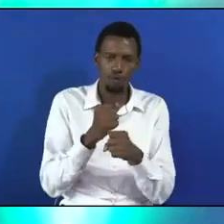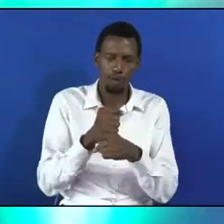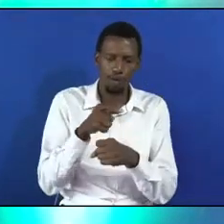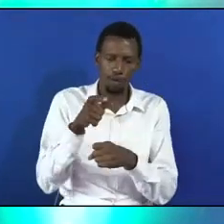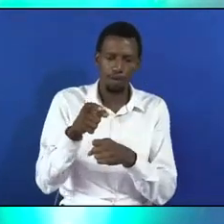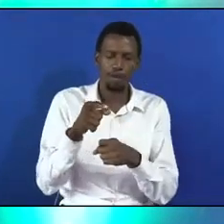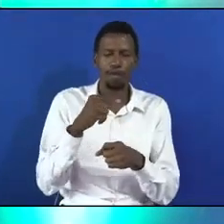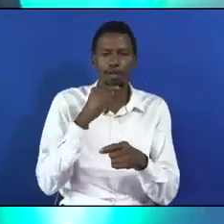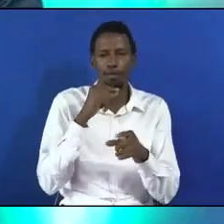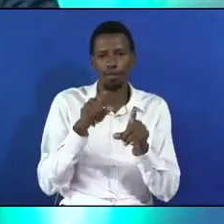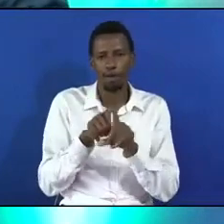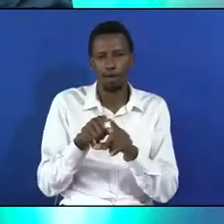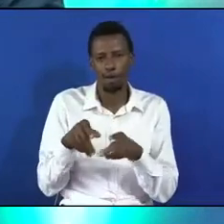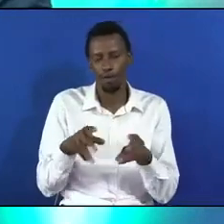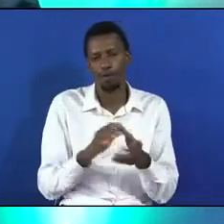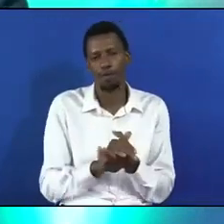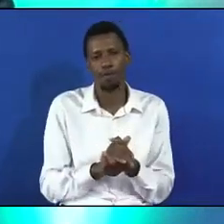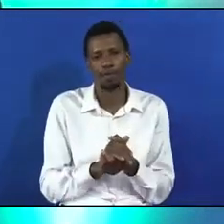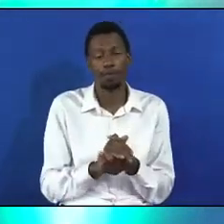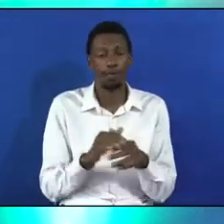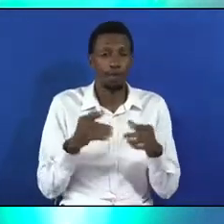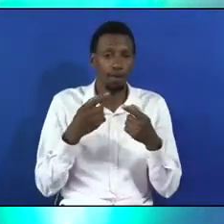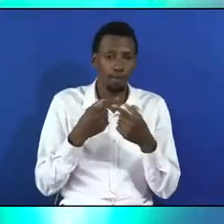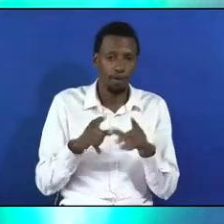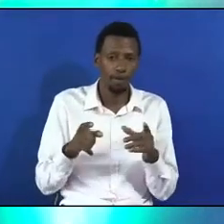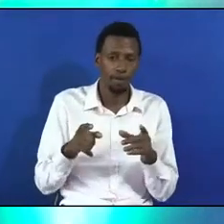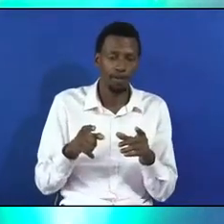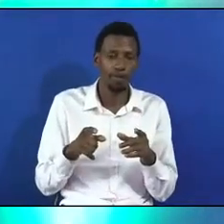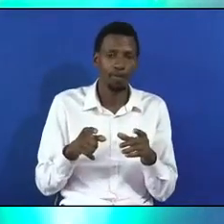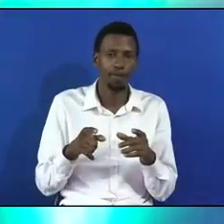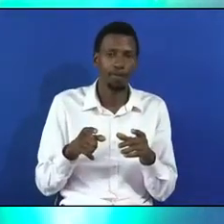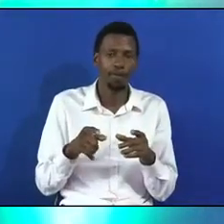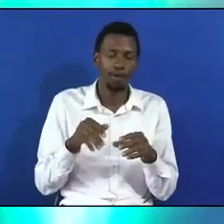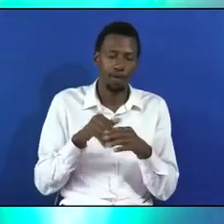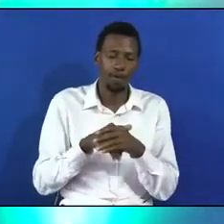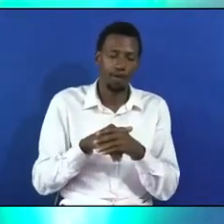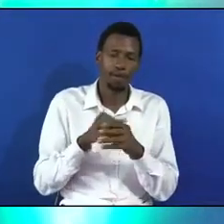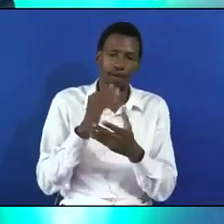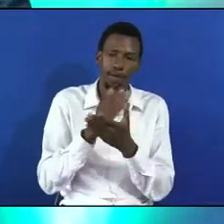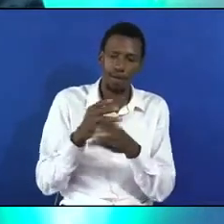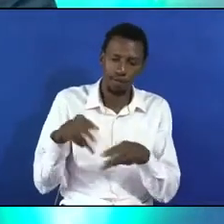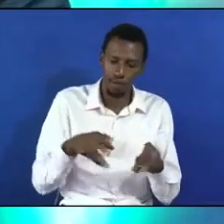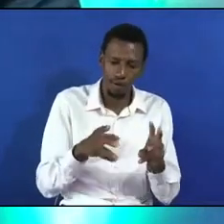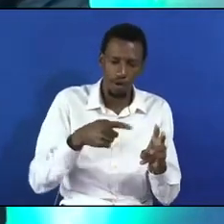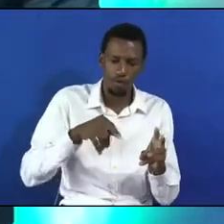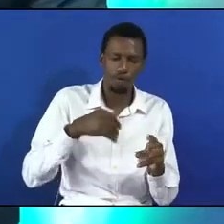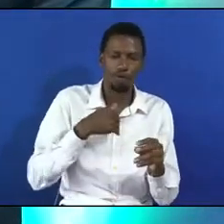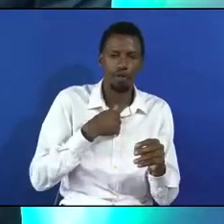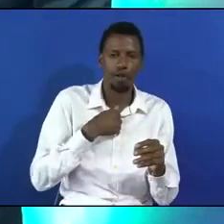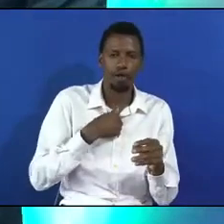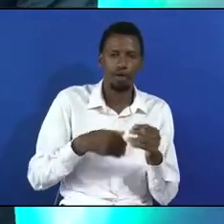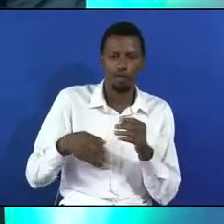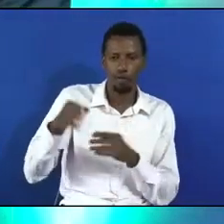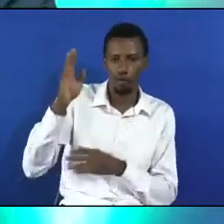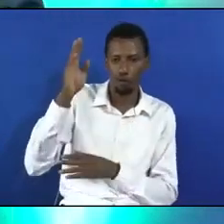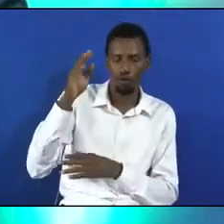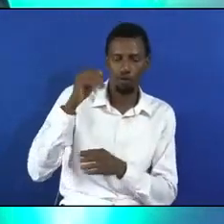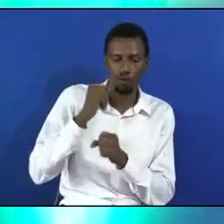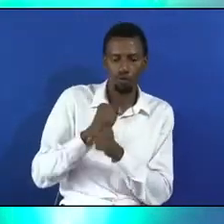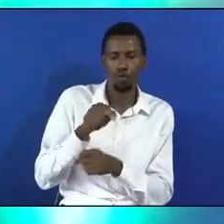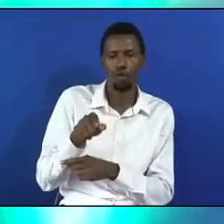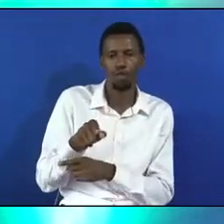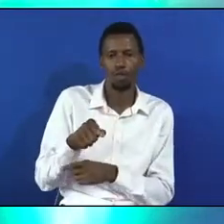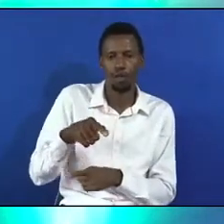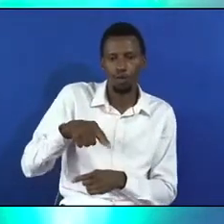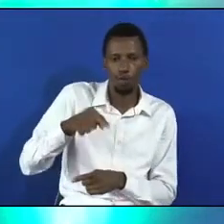brotherhood. But somehow, and in some way, we have got to do this.